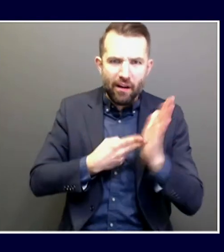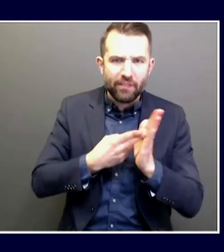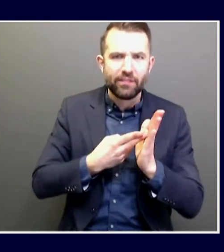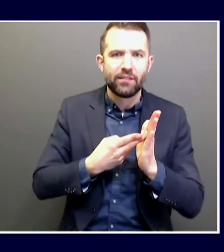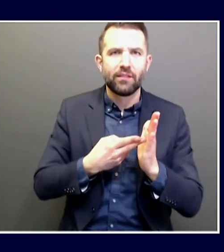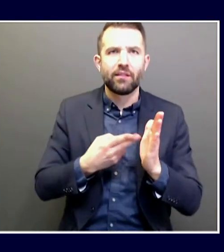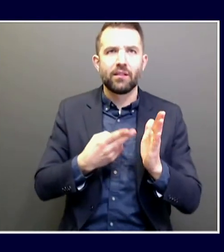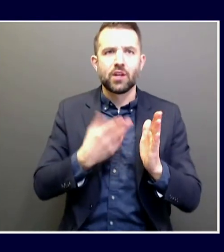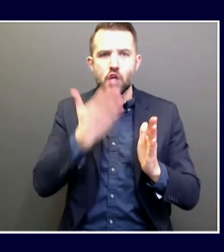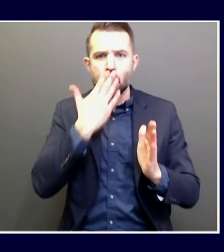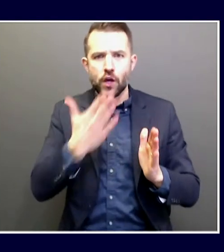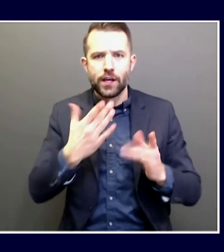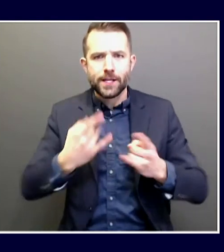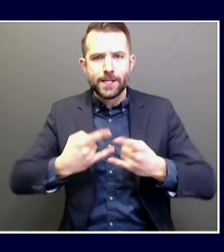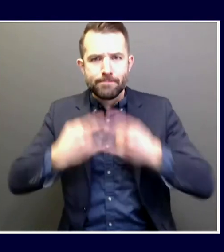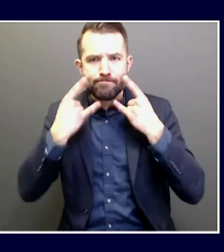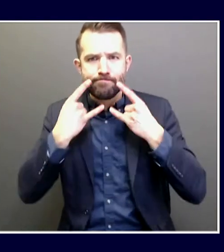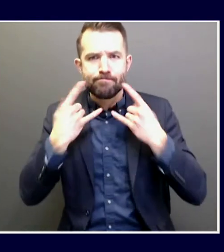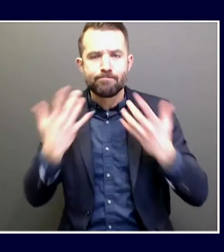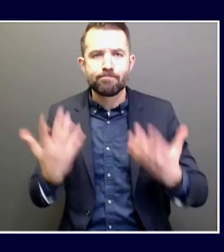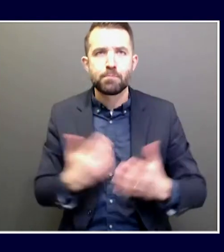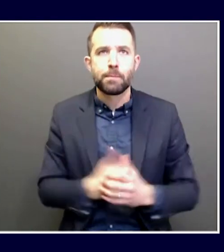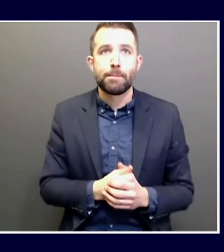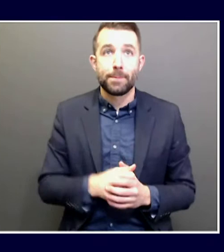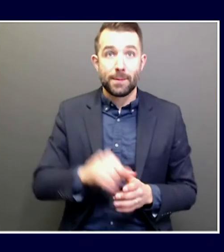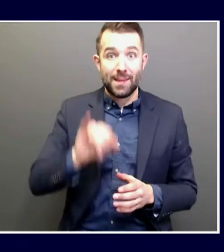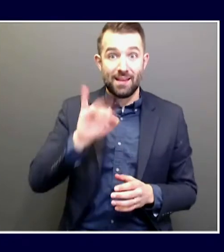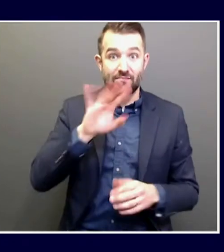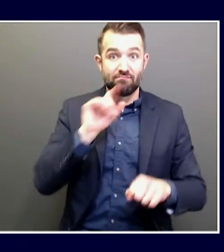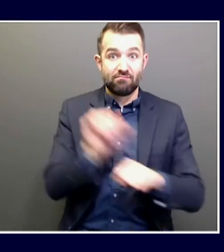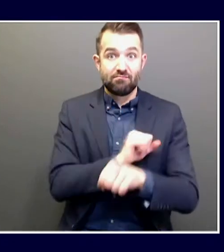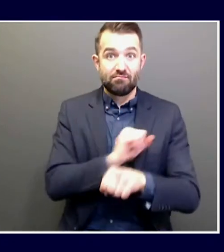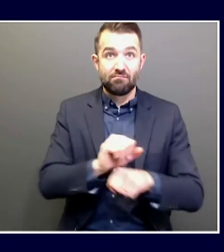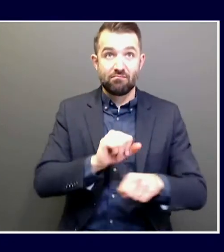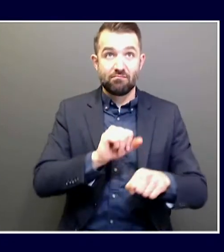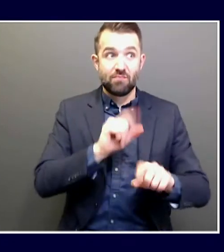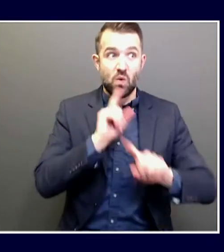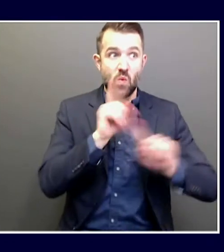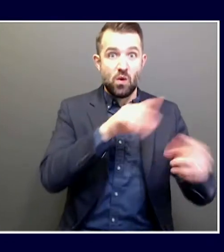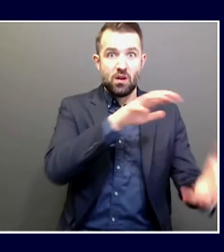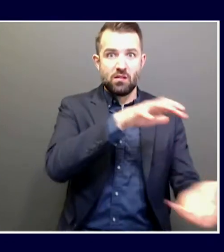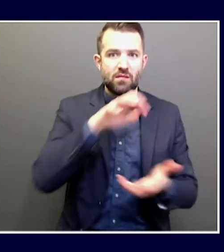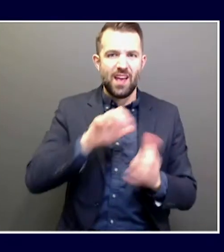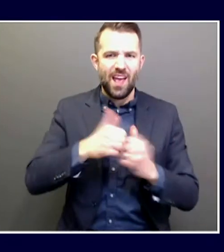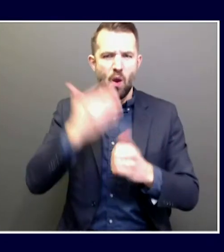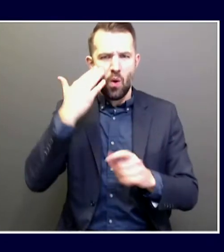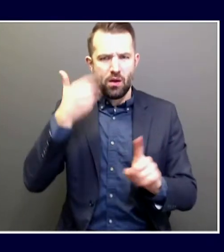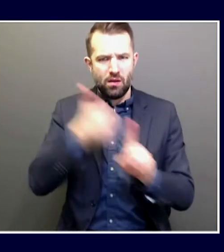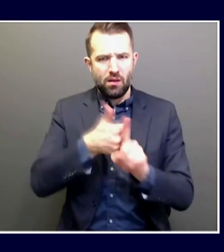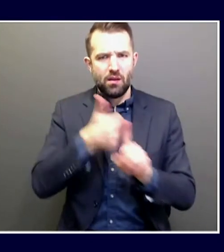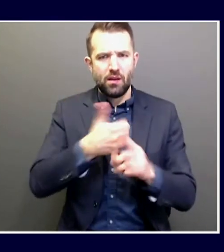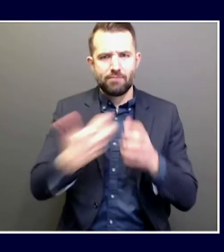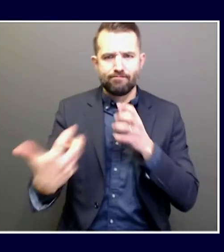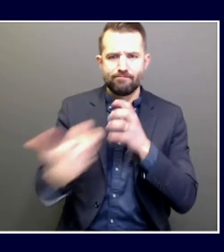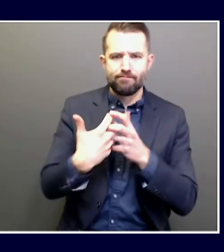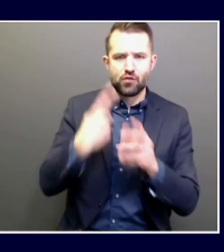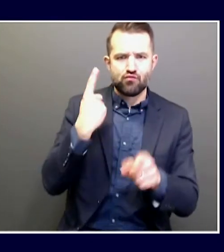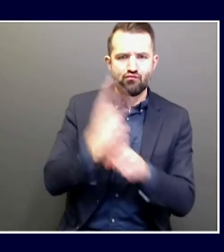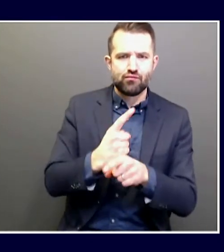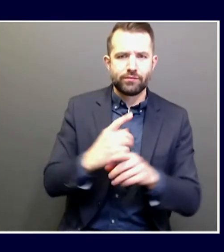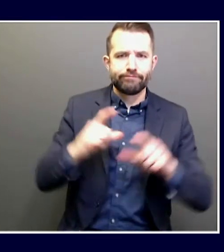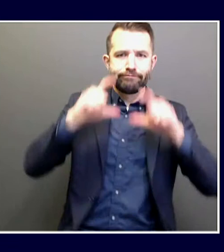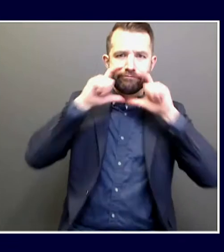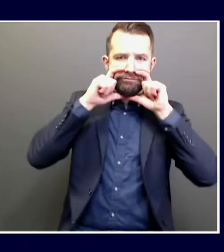people be looking for if they do decide to make that switch and upgrade their masks? Yeah. Thanks, Allegra.